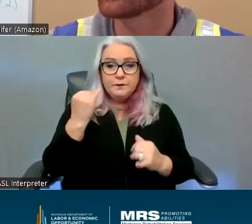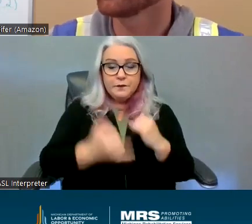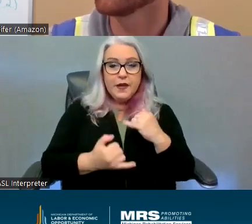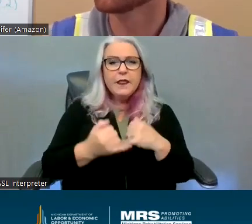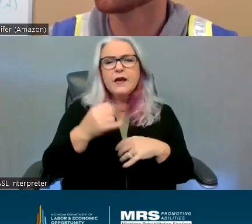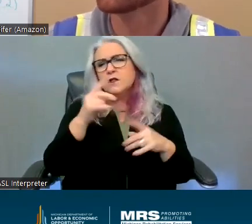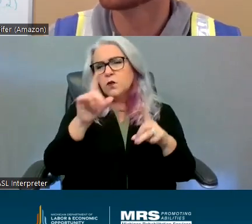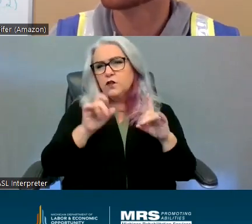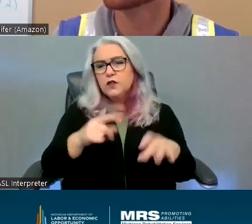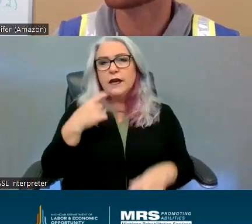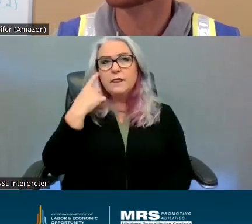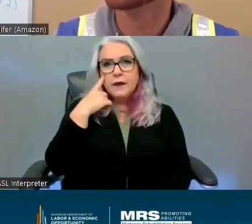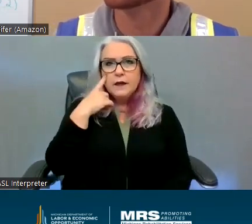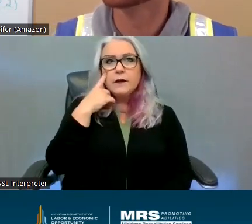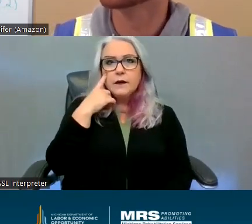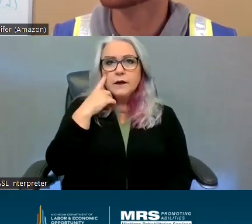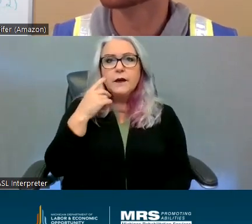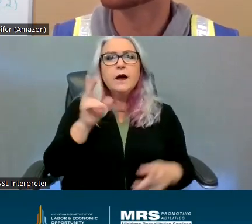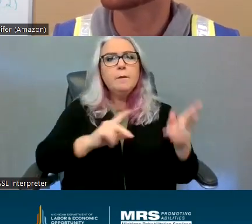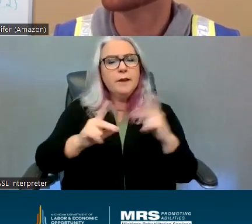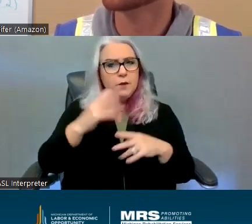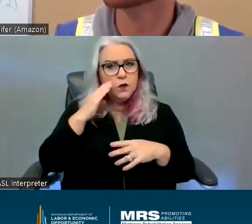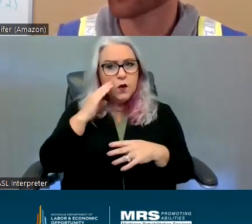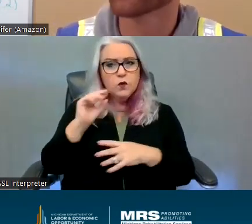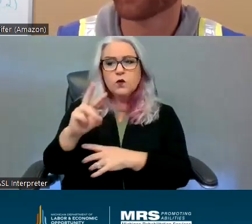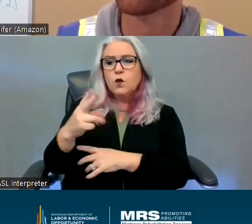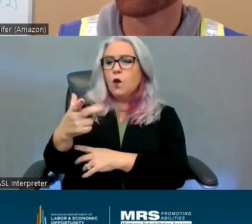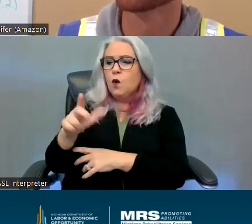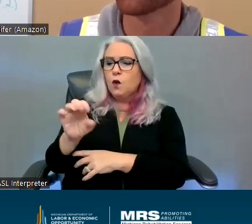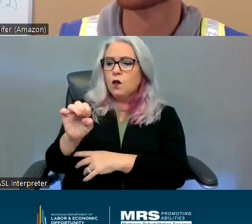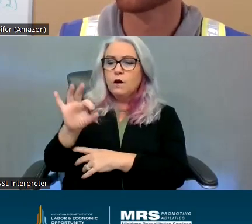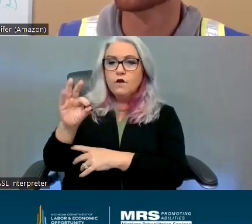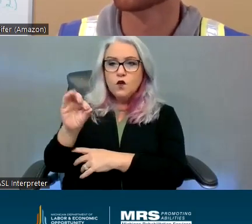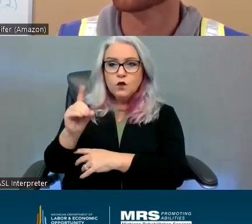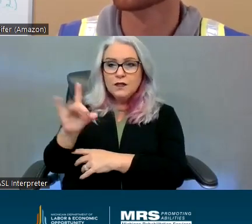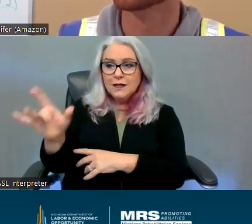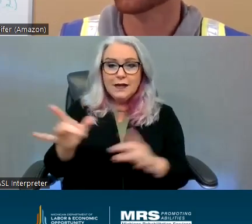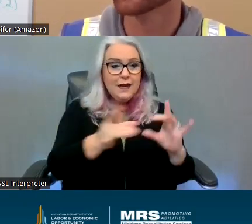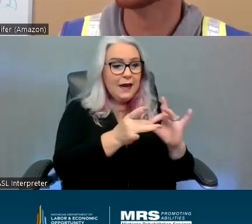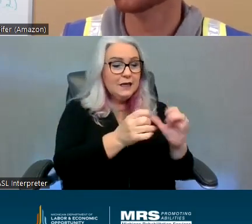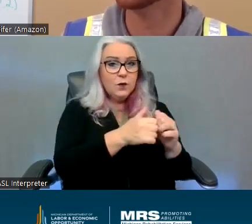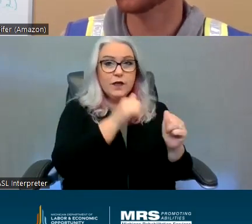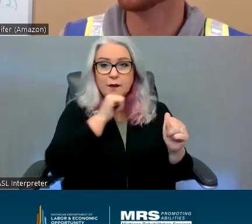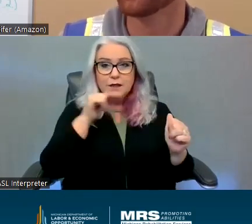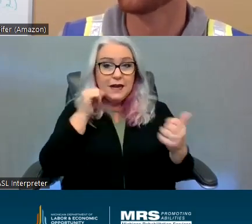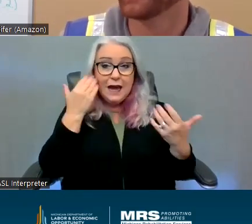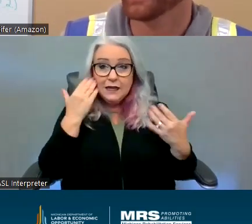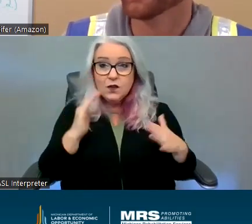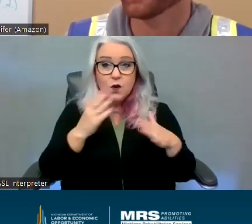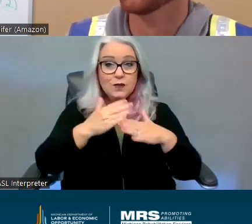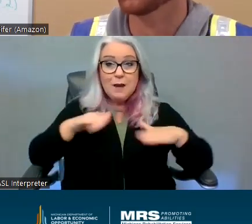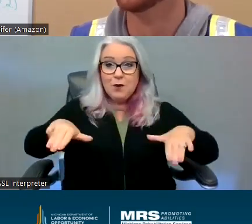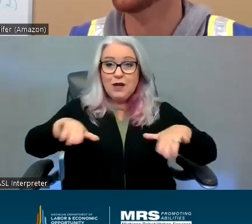because people know Whole Foods is attached to Amazon, but like I didn't even know it was separate at the same time. Yep.